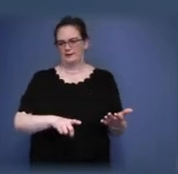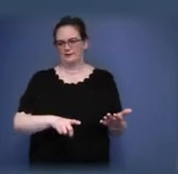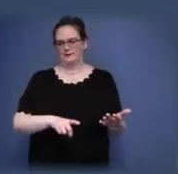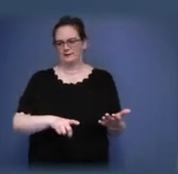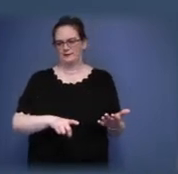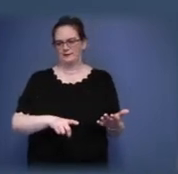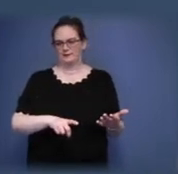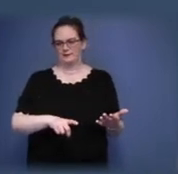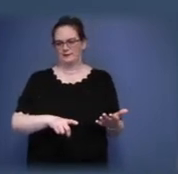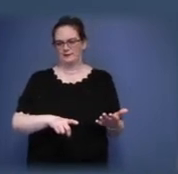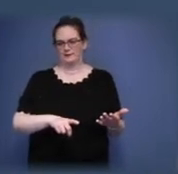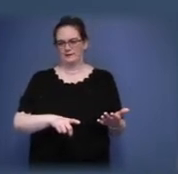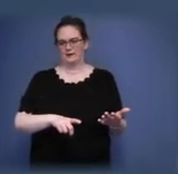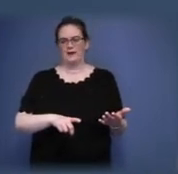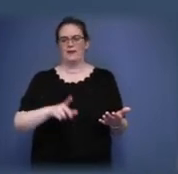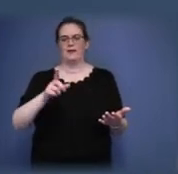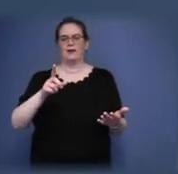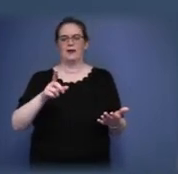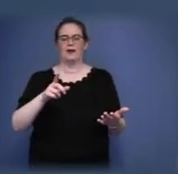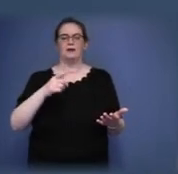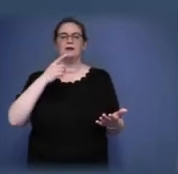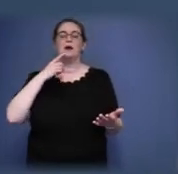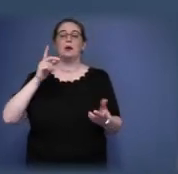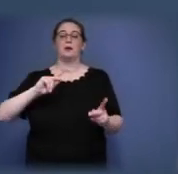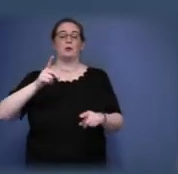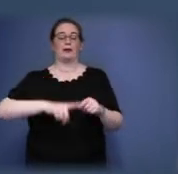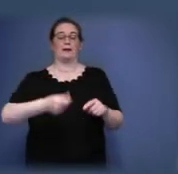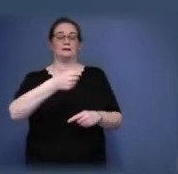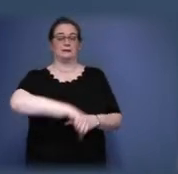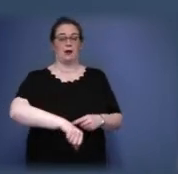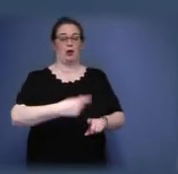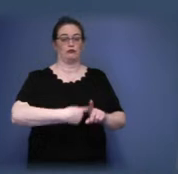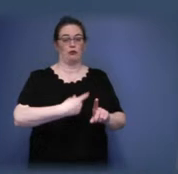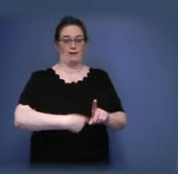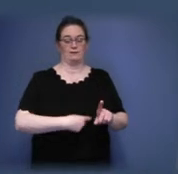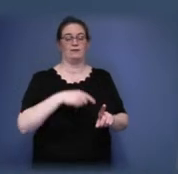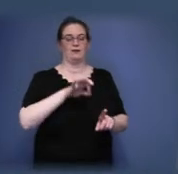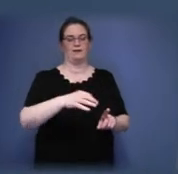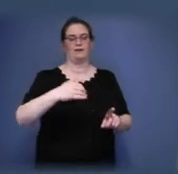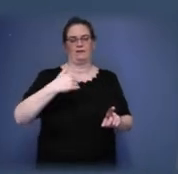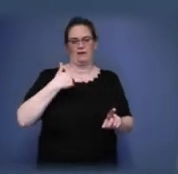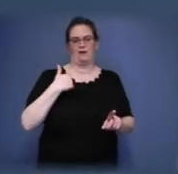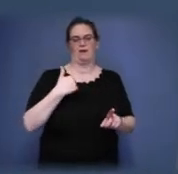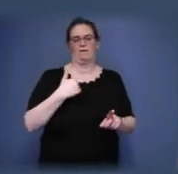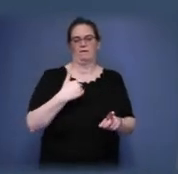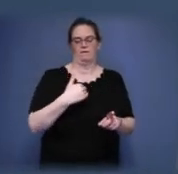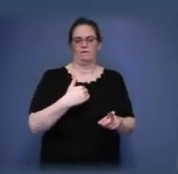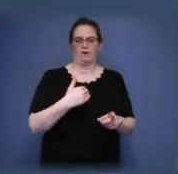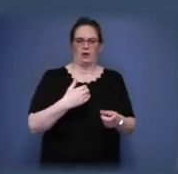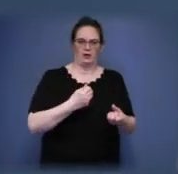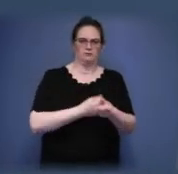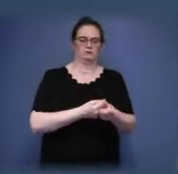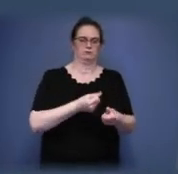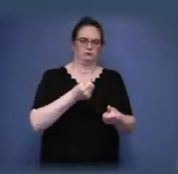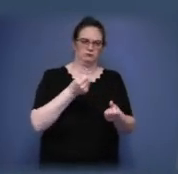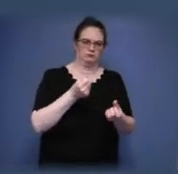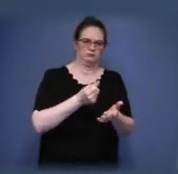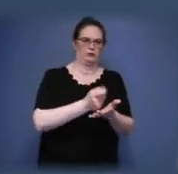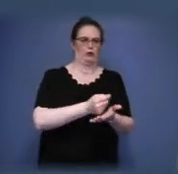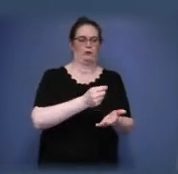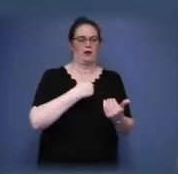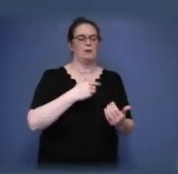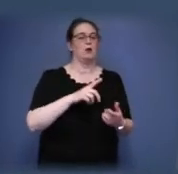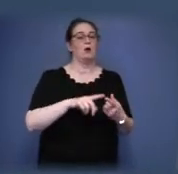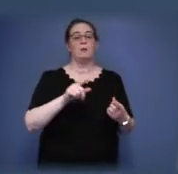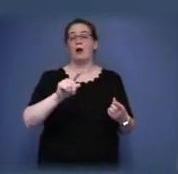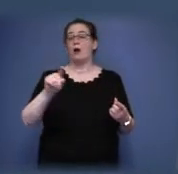on, they can't be not allowed to rent a place or live in a place. They get to bring their animal, but otherwise they need permission of wherever they're going